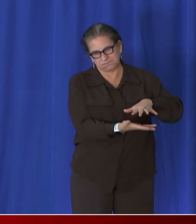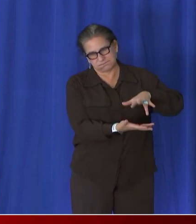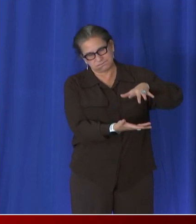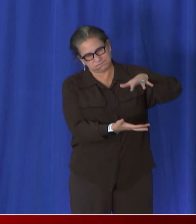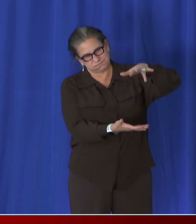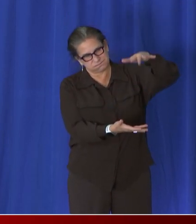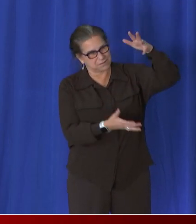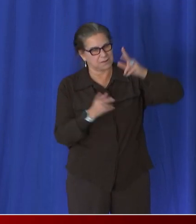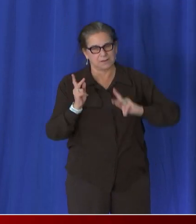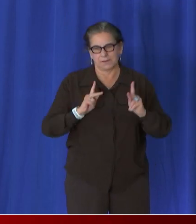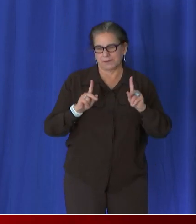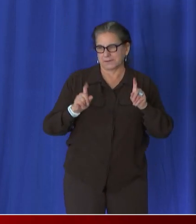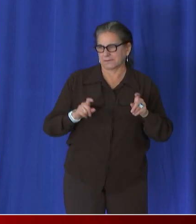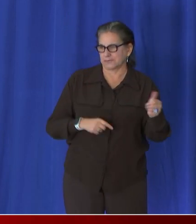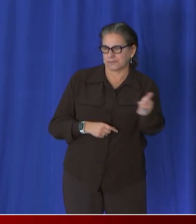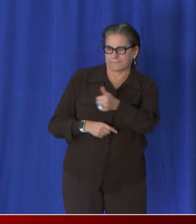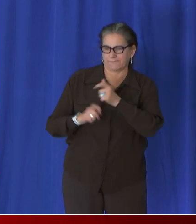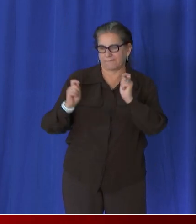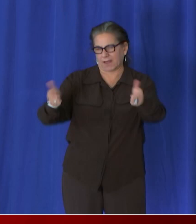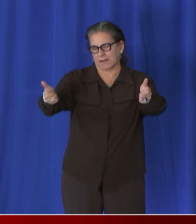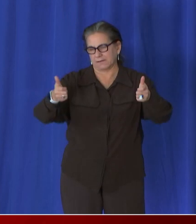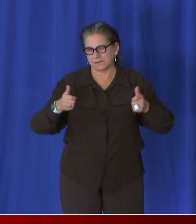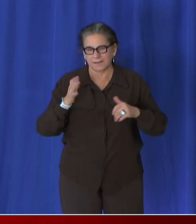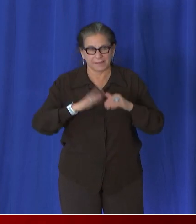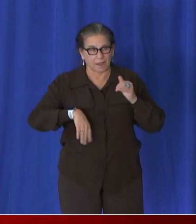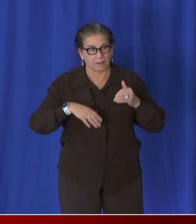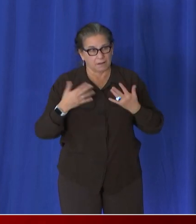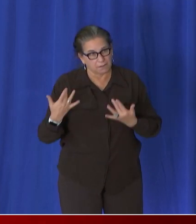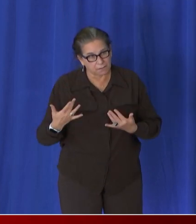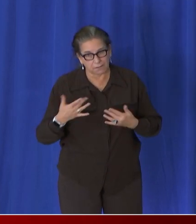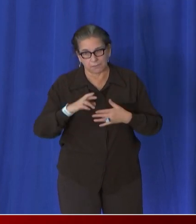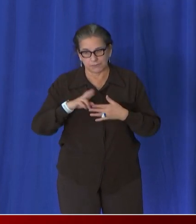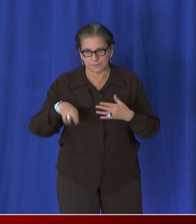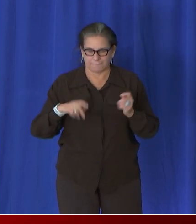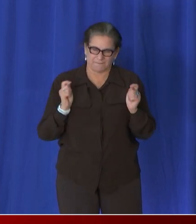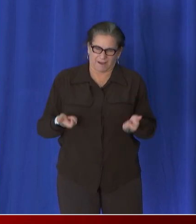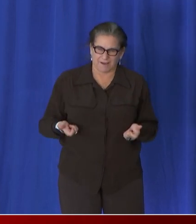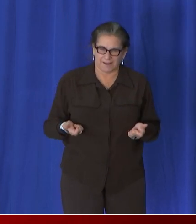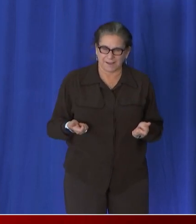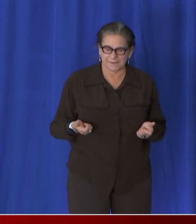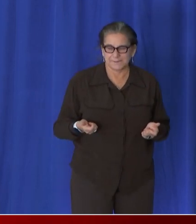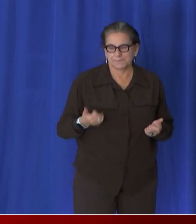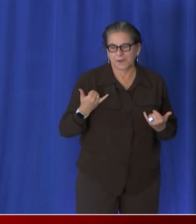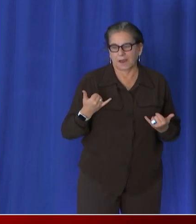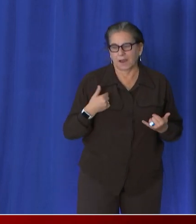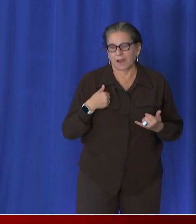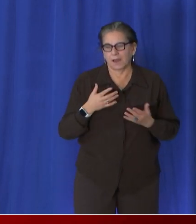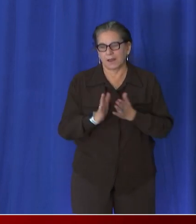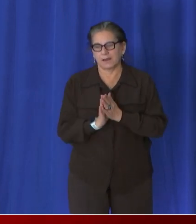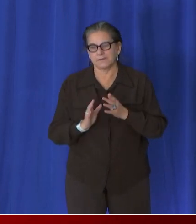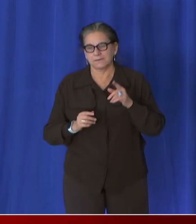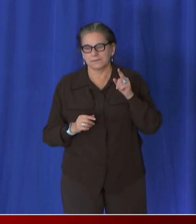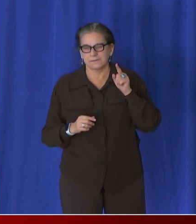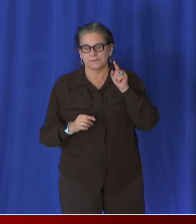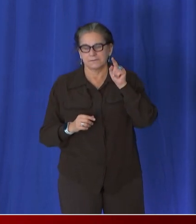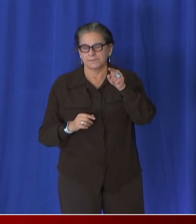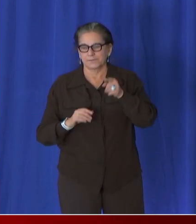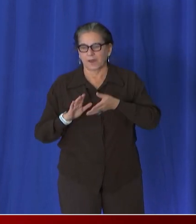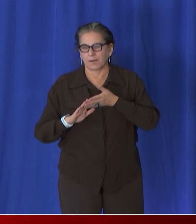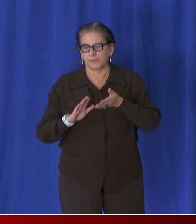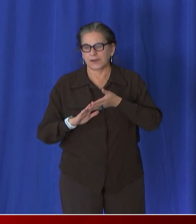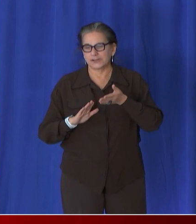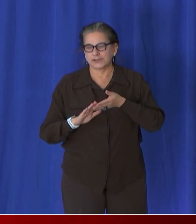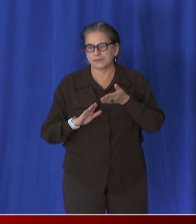to modify some of our operations at senior sites, with many of those sites going to